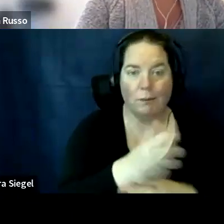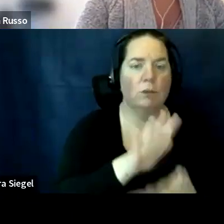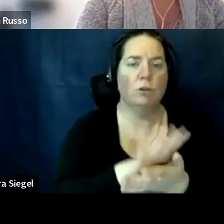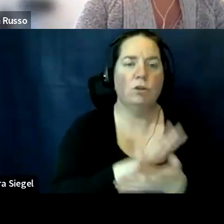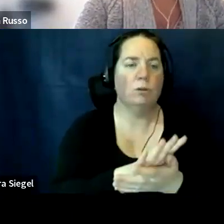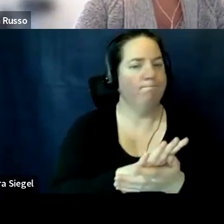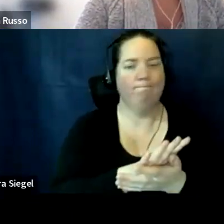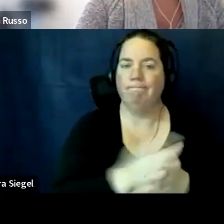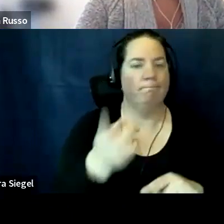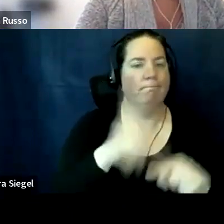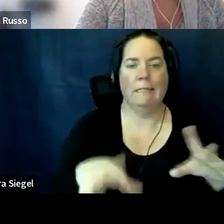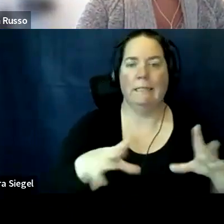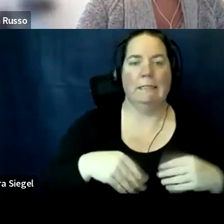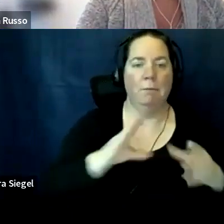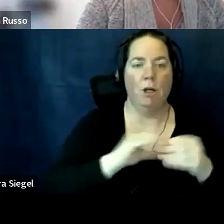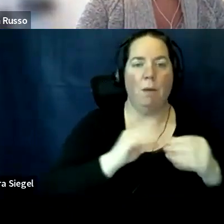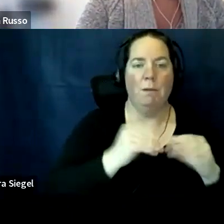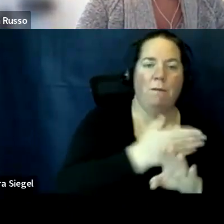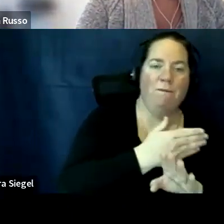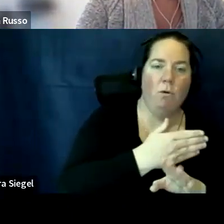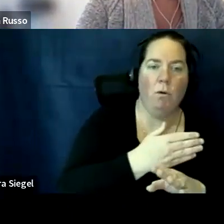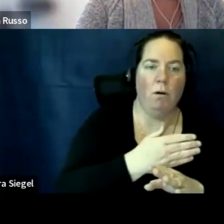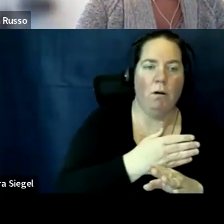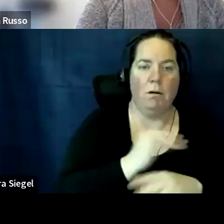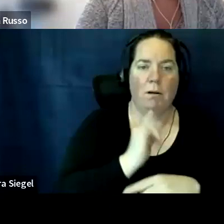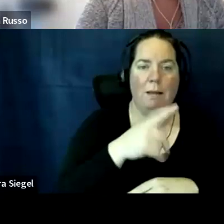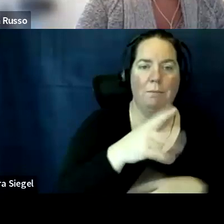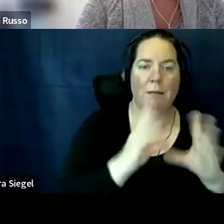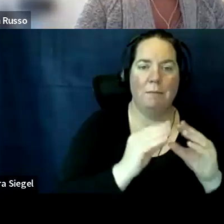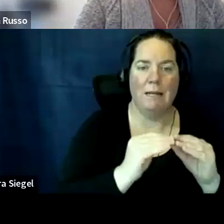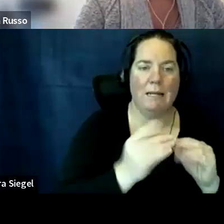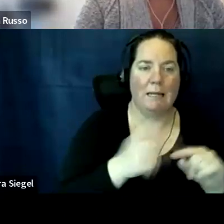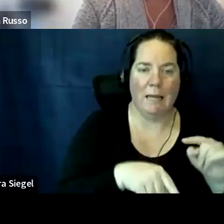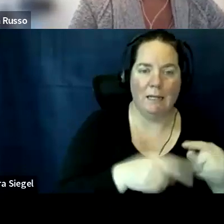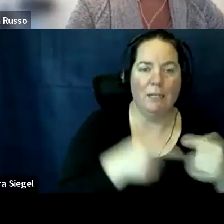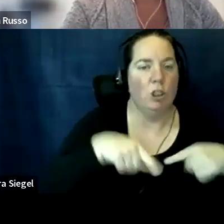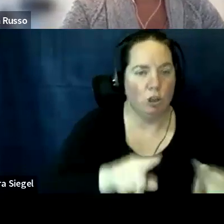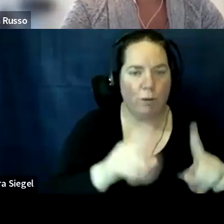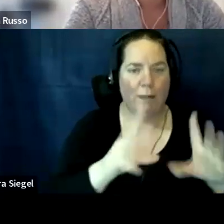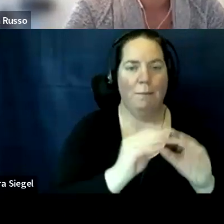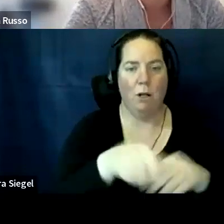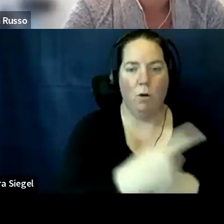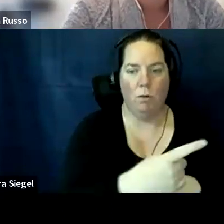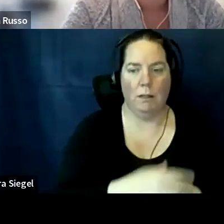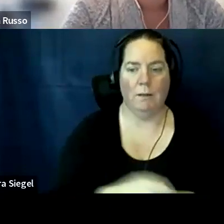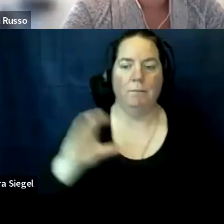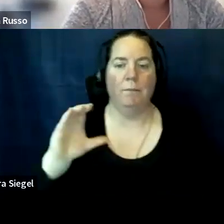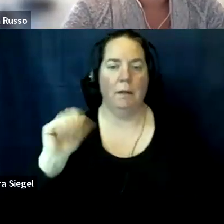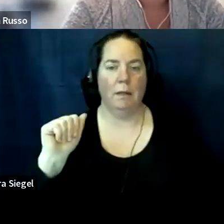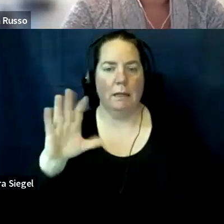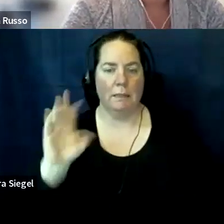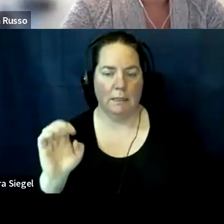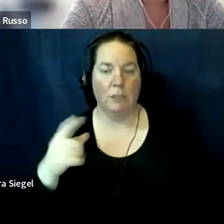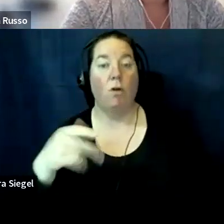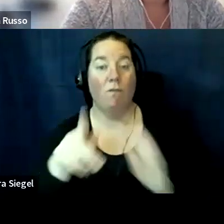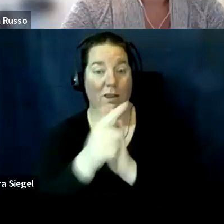couldn't accept comments before the IEP meeting, but only during the meeting. So per the law, the